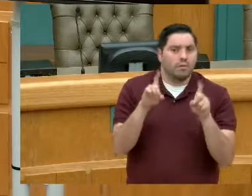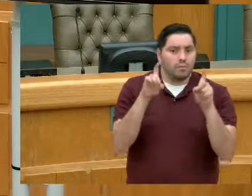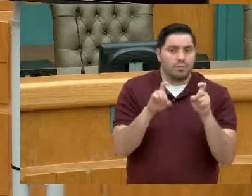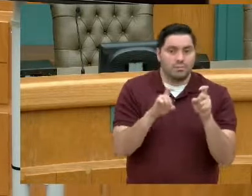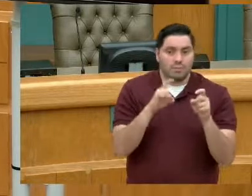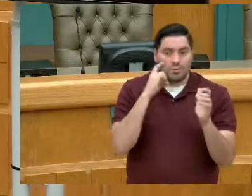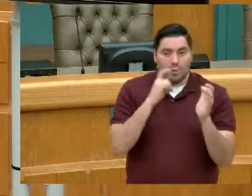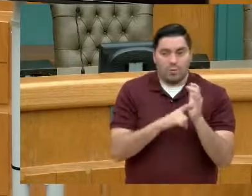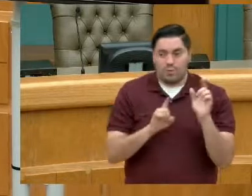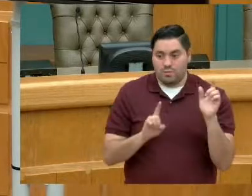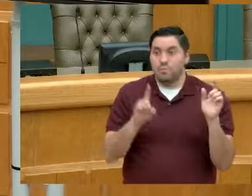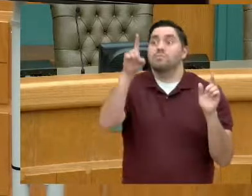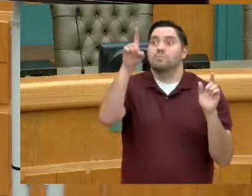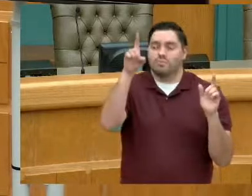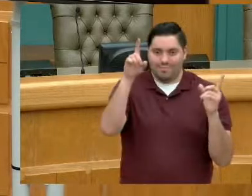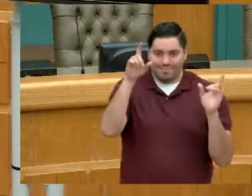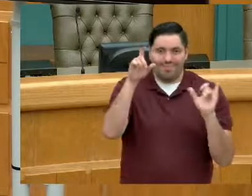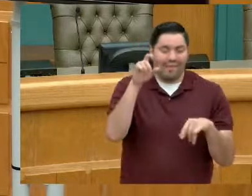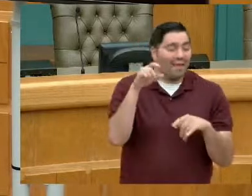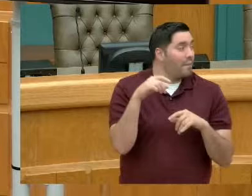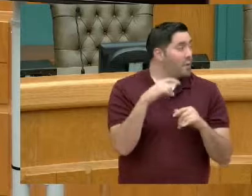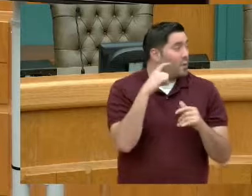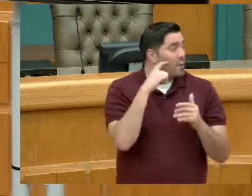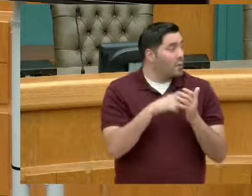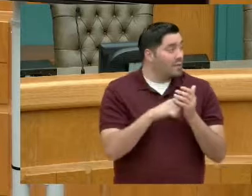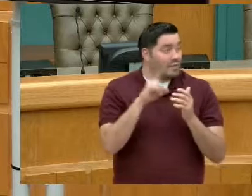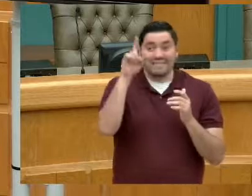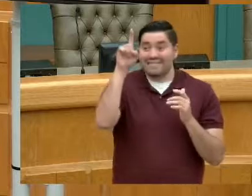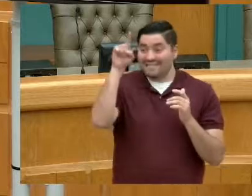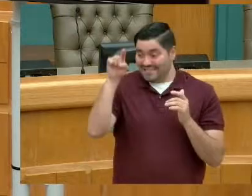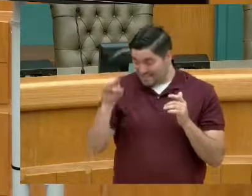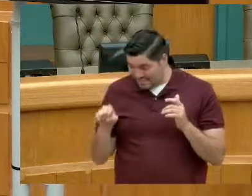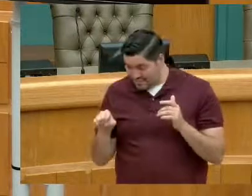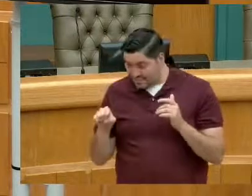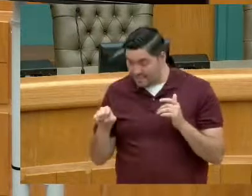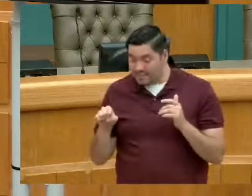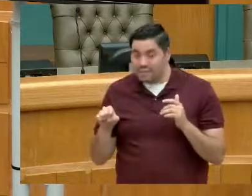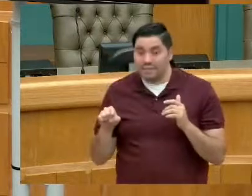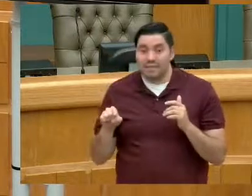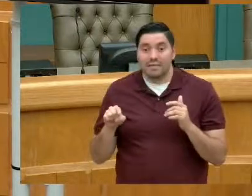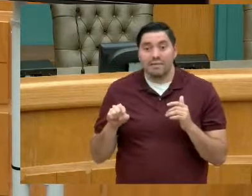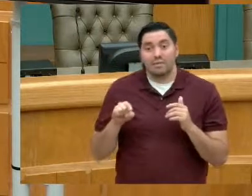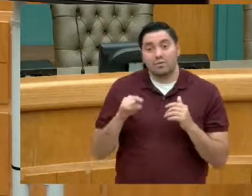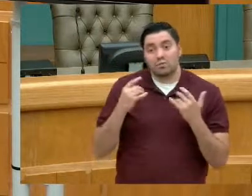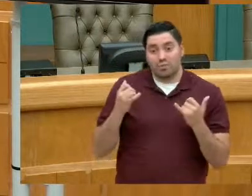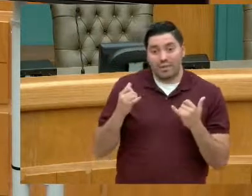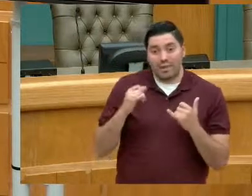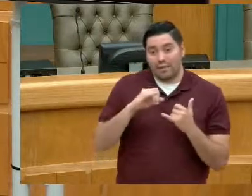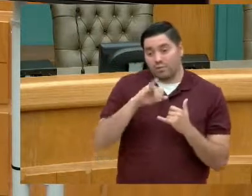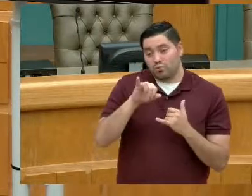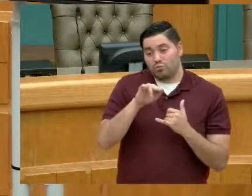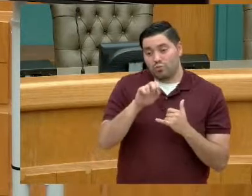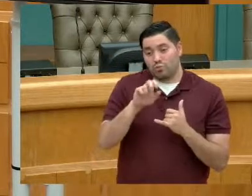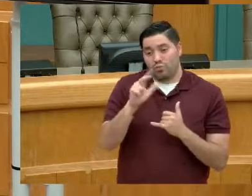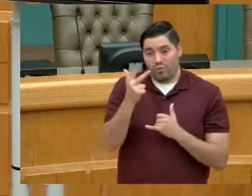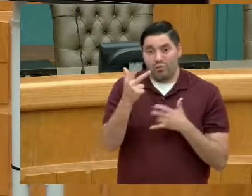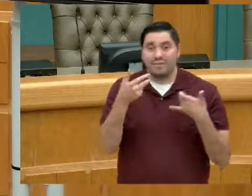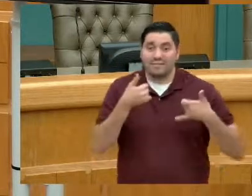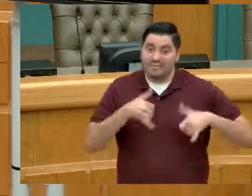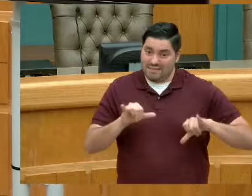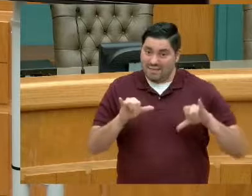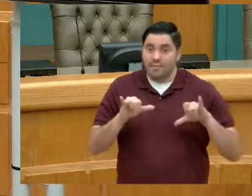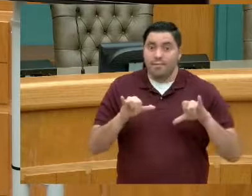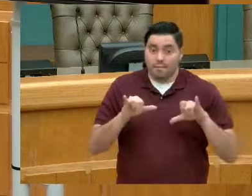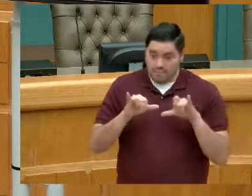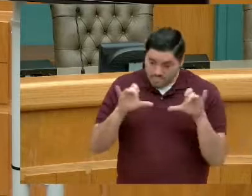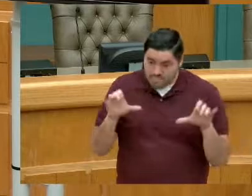peak. You can see even with the dip, though, from today at 6/3, we're still doing more tests than we had back here when we were